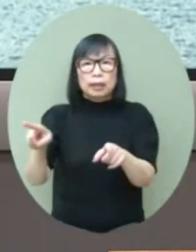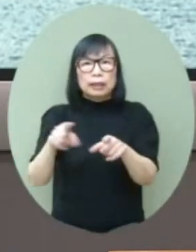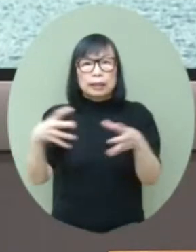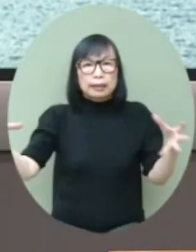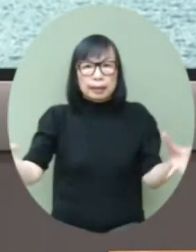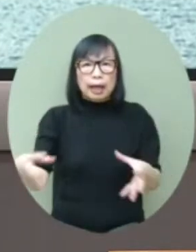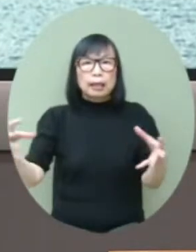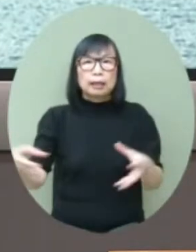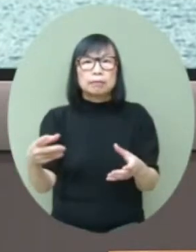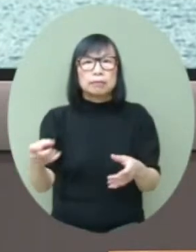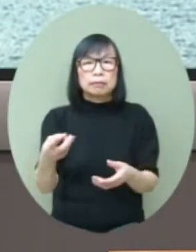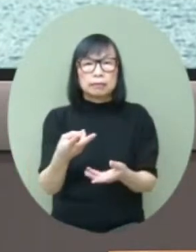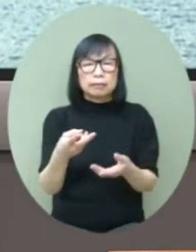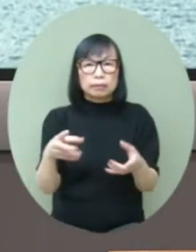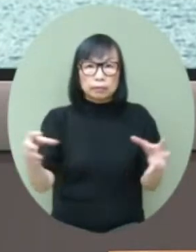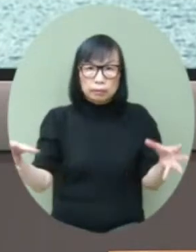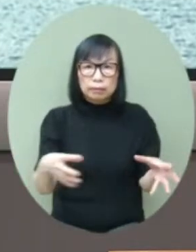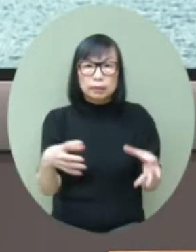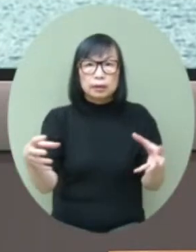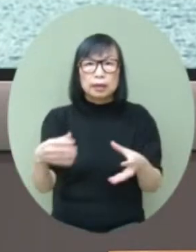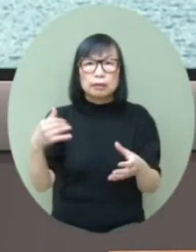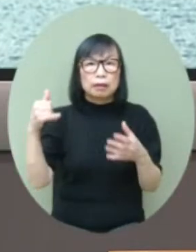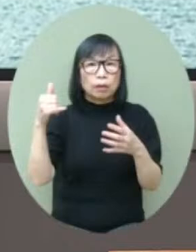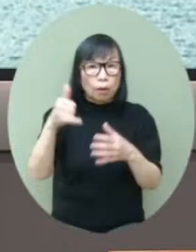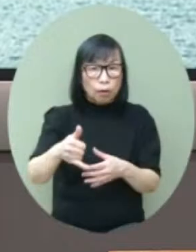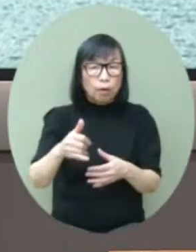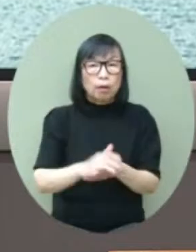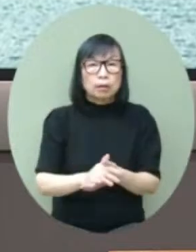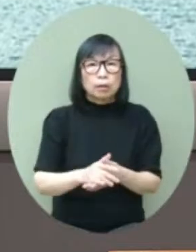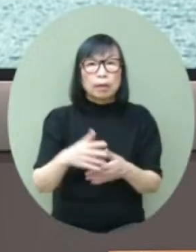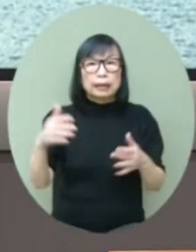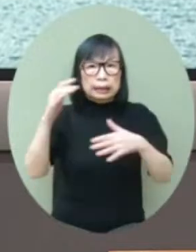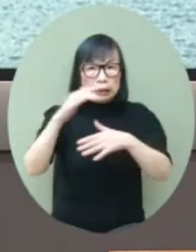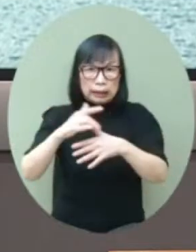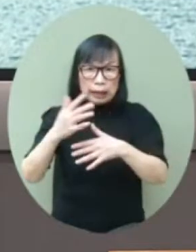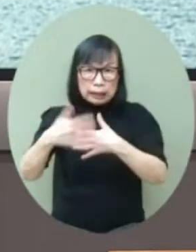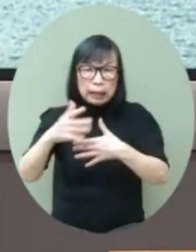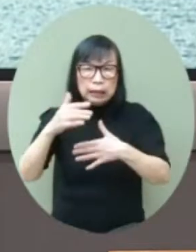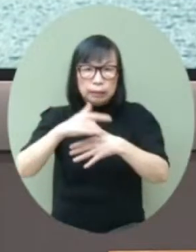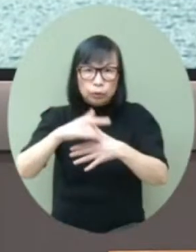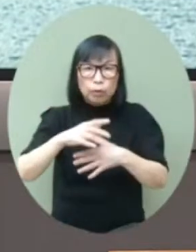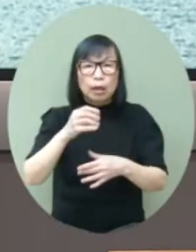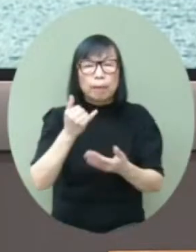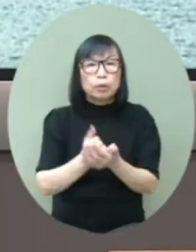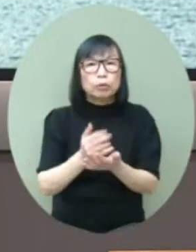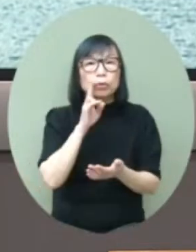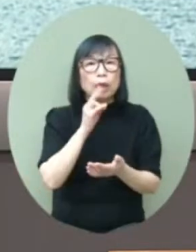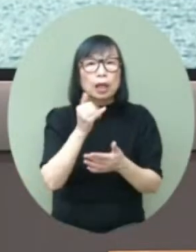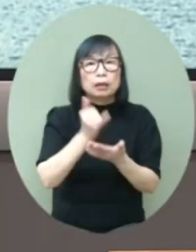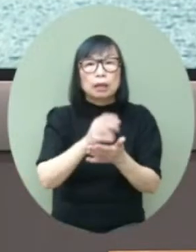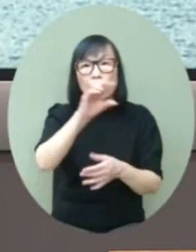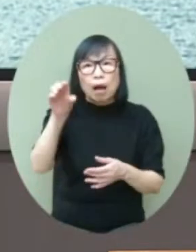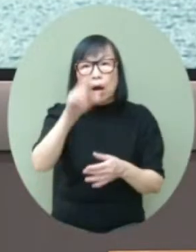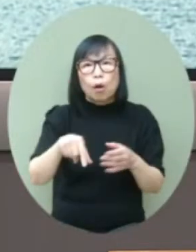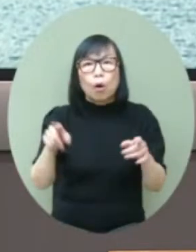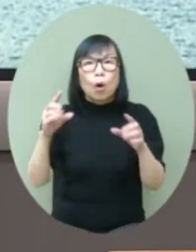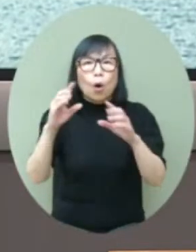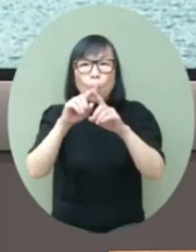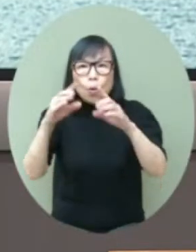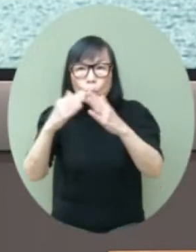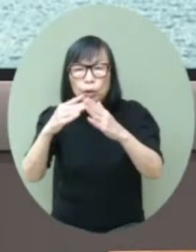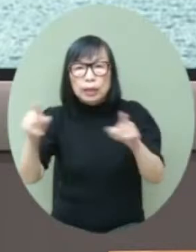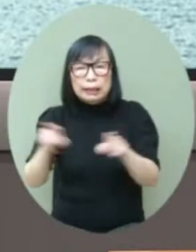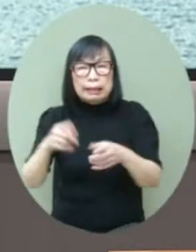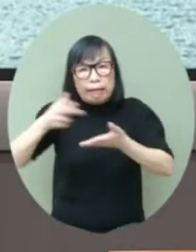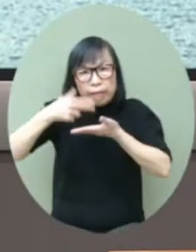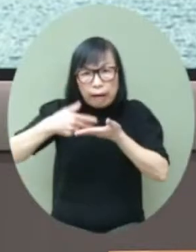tables, and they belong to the same group of people, and they do have a lot of contacts, and also the fellowship. We